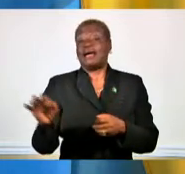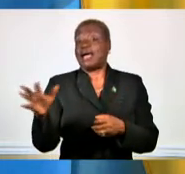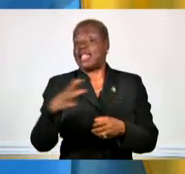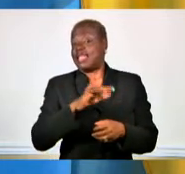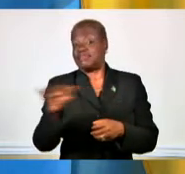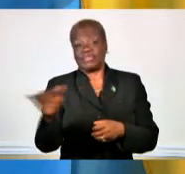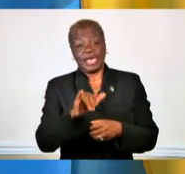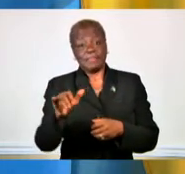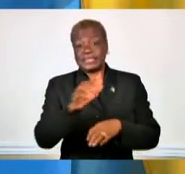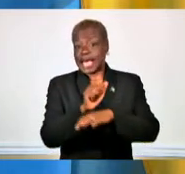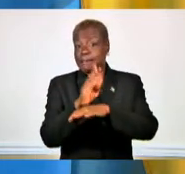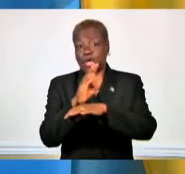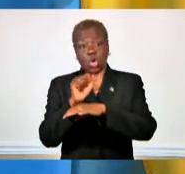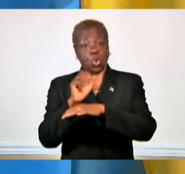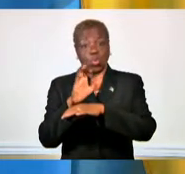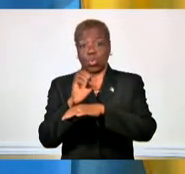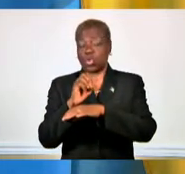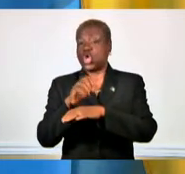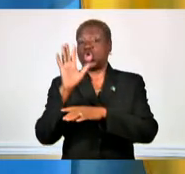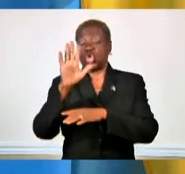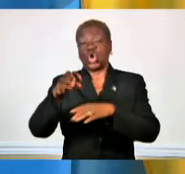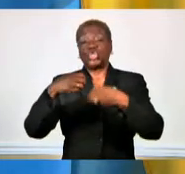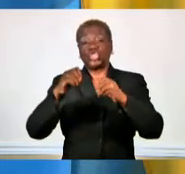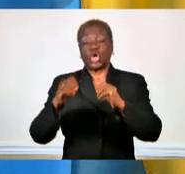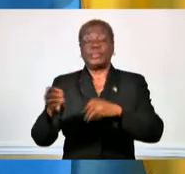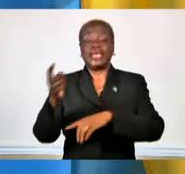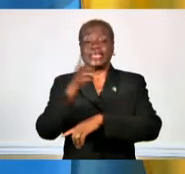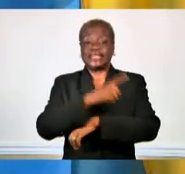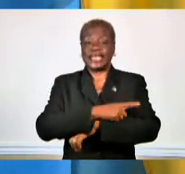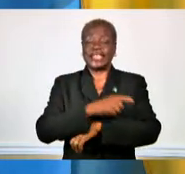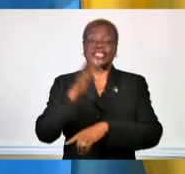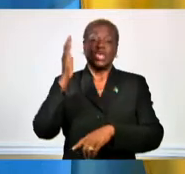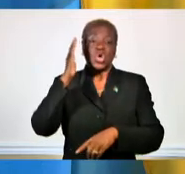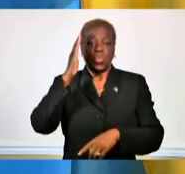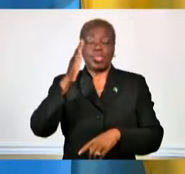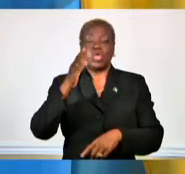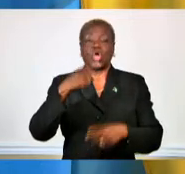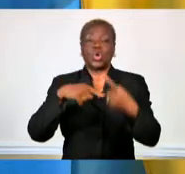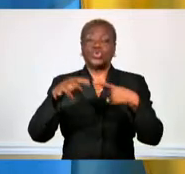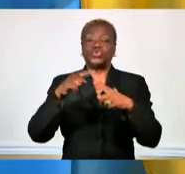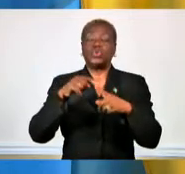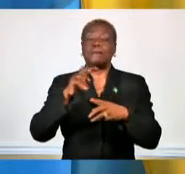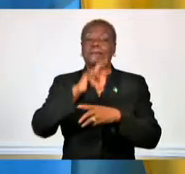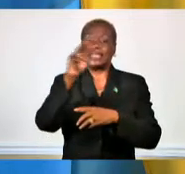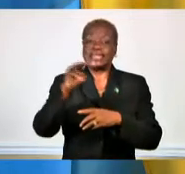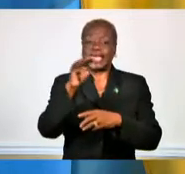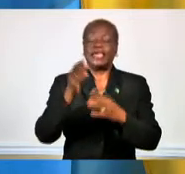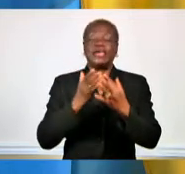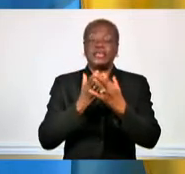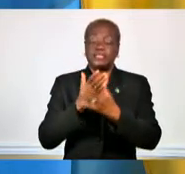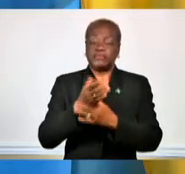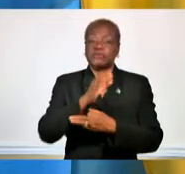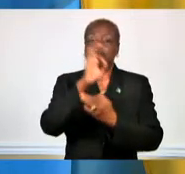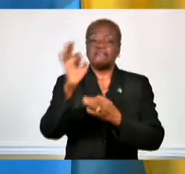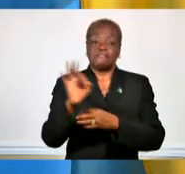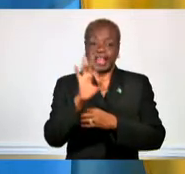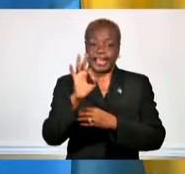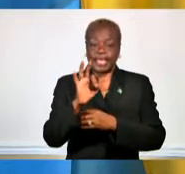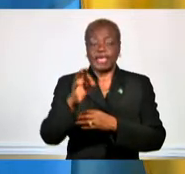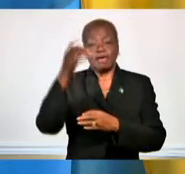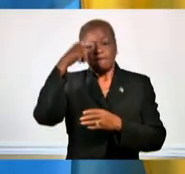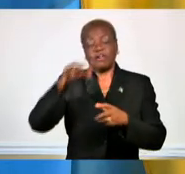Abaco, your shopping days will return to Monday through Friday for general